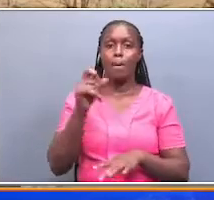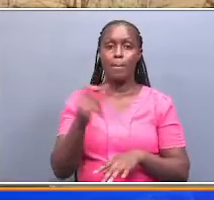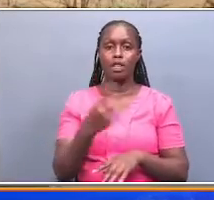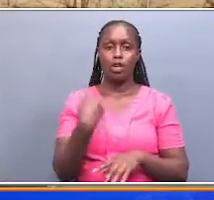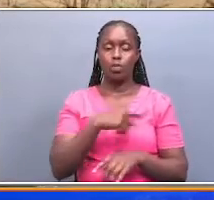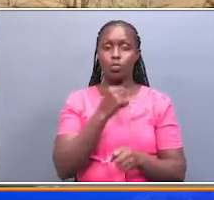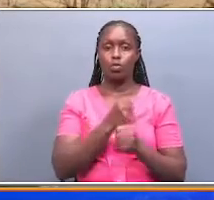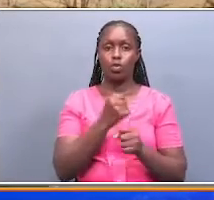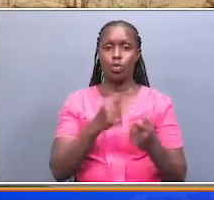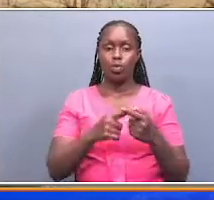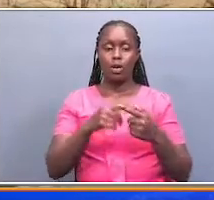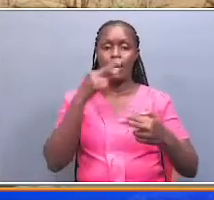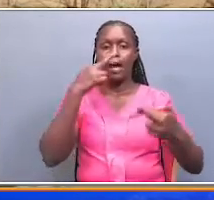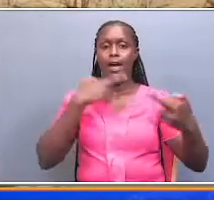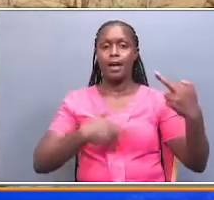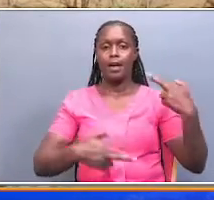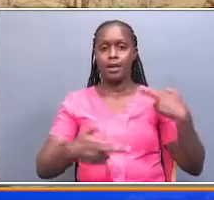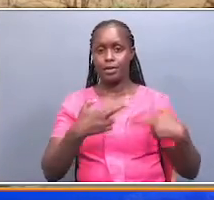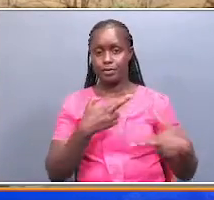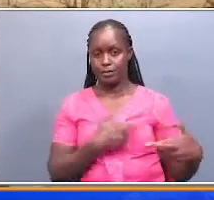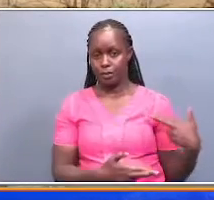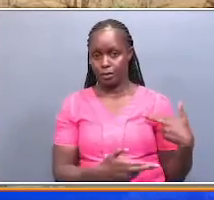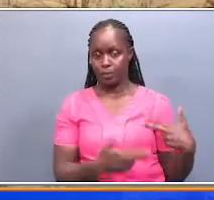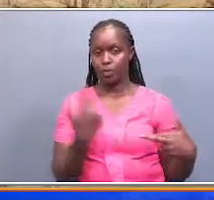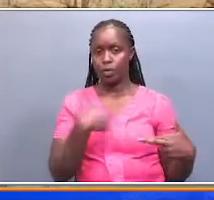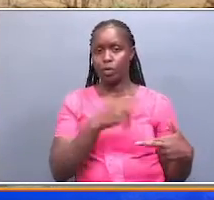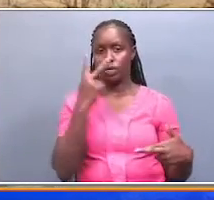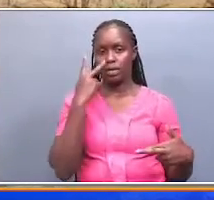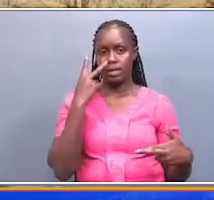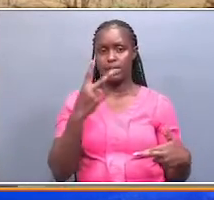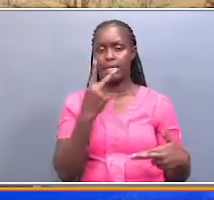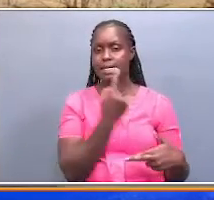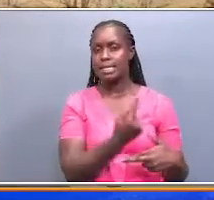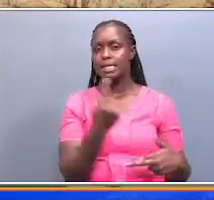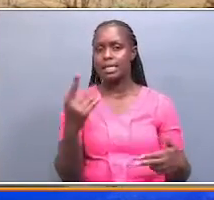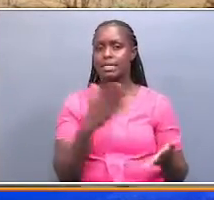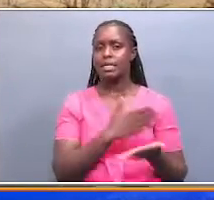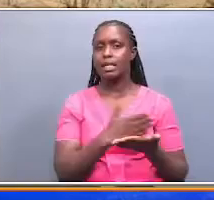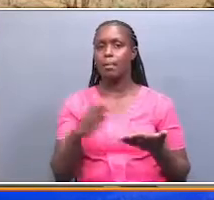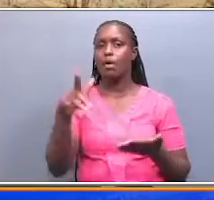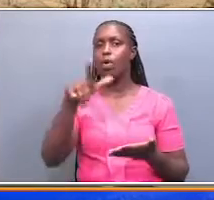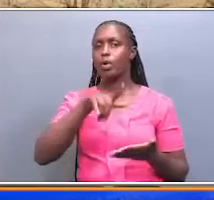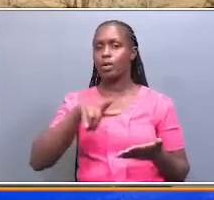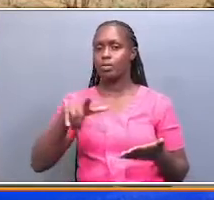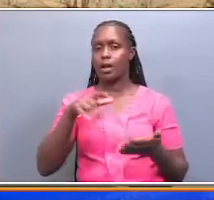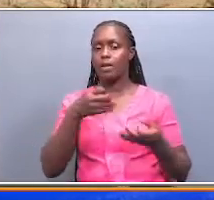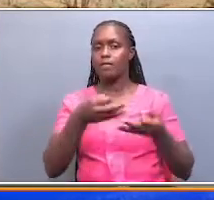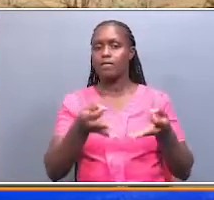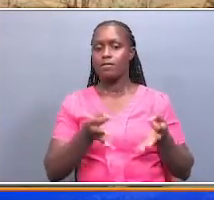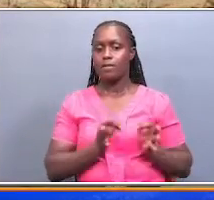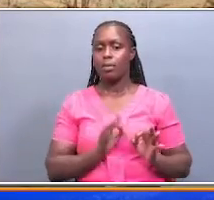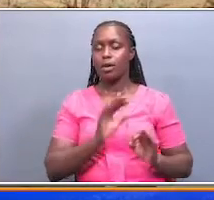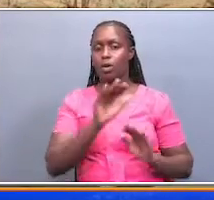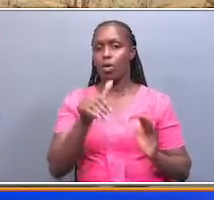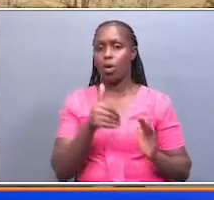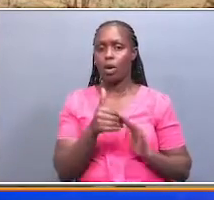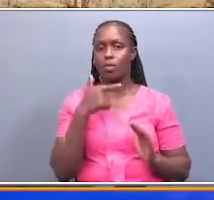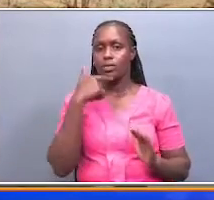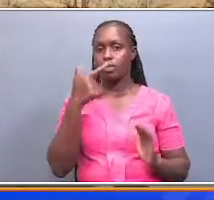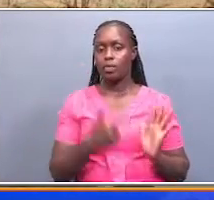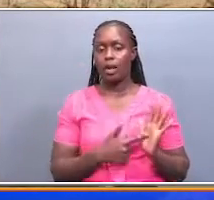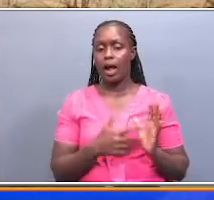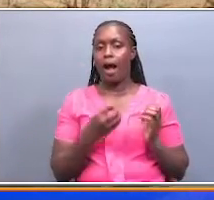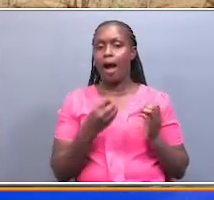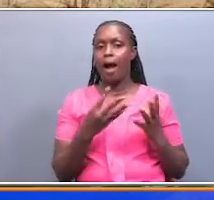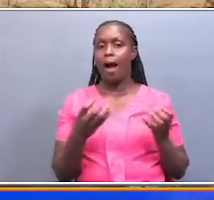inaitwa revision, tuna review, tunaangalia katika kila sublocation, families, households, tunasema households wangapi